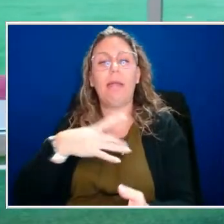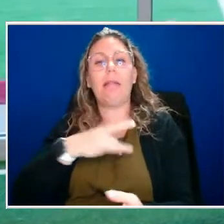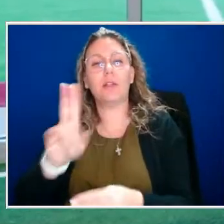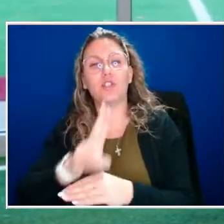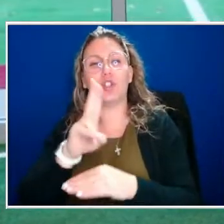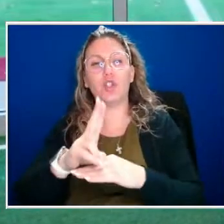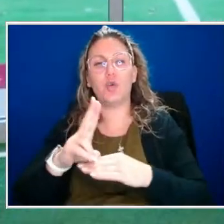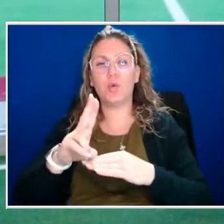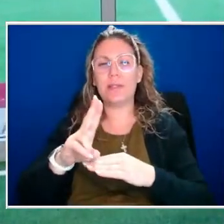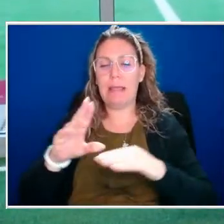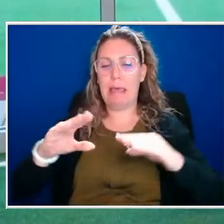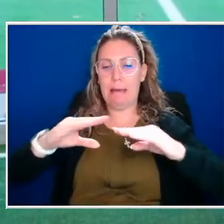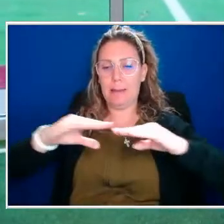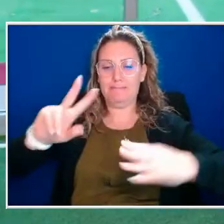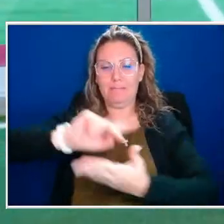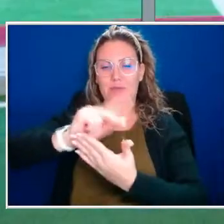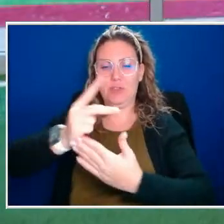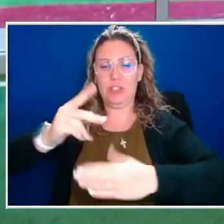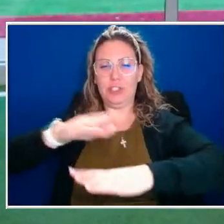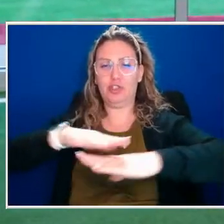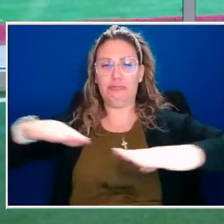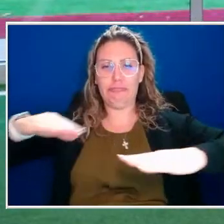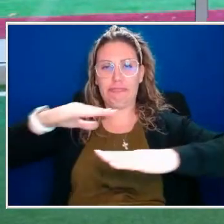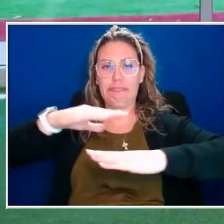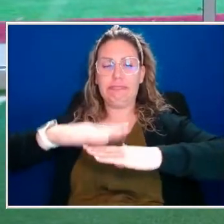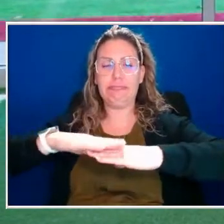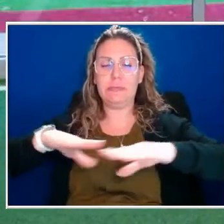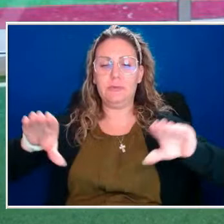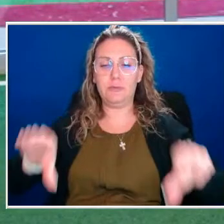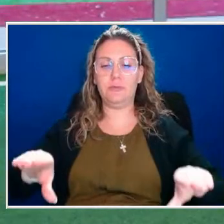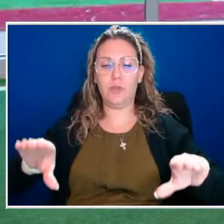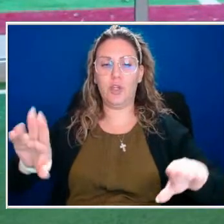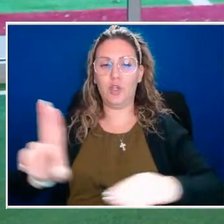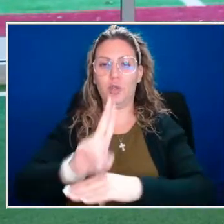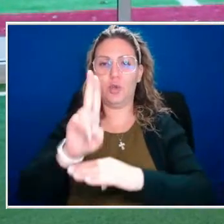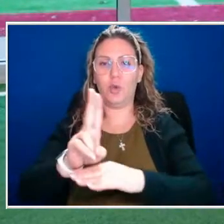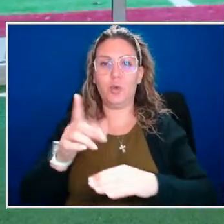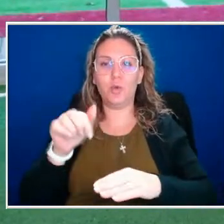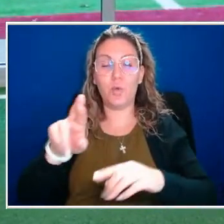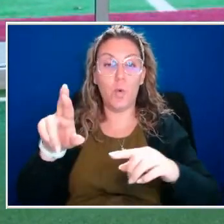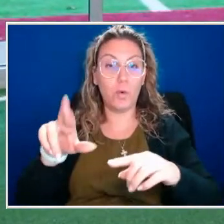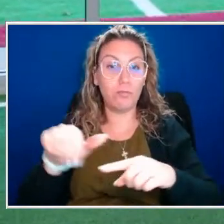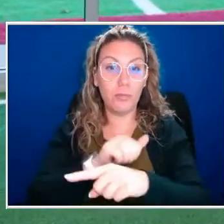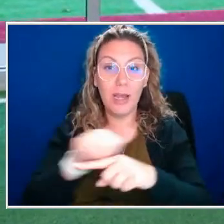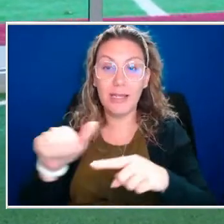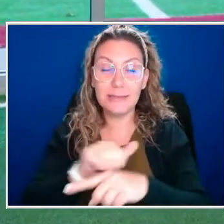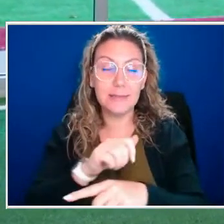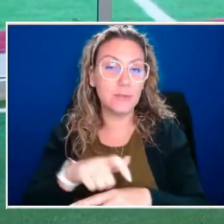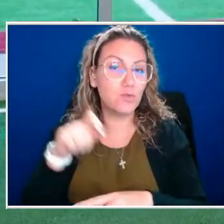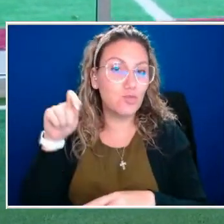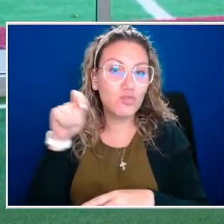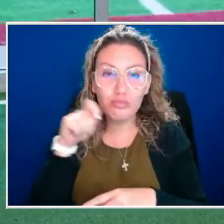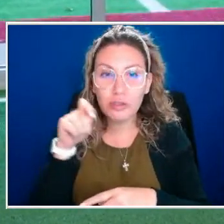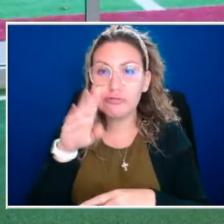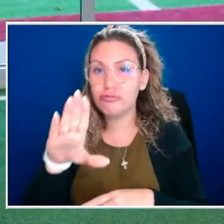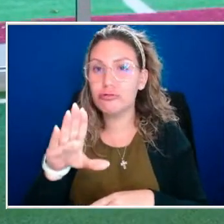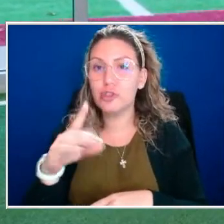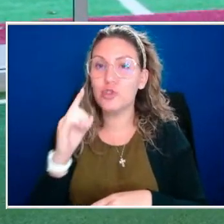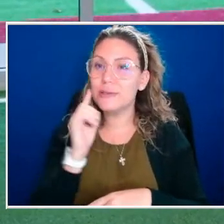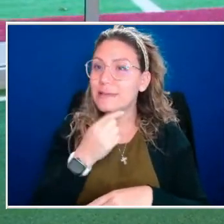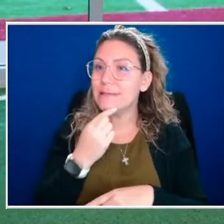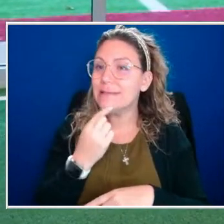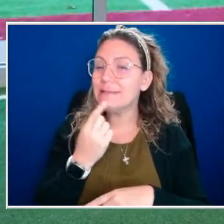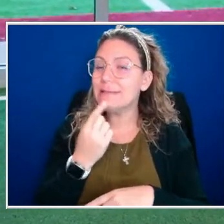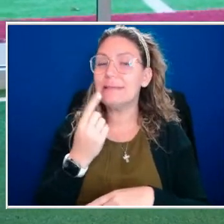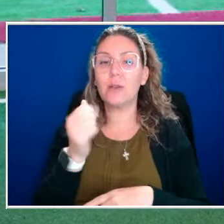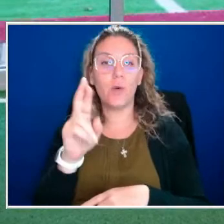of stabilization if you need it. You can practice while you're brushing your teeth, while you're cooking at the kitchen counter, whatever you need to do. Just